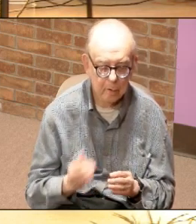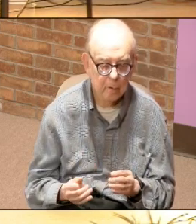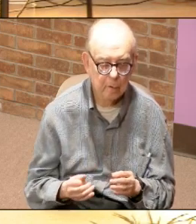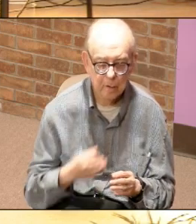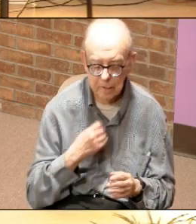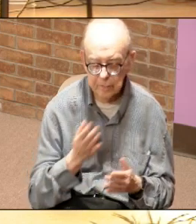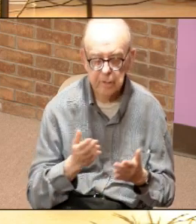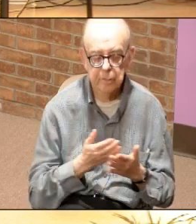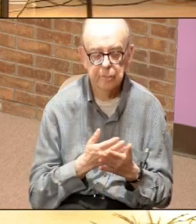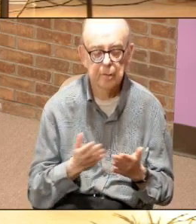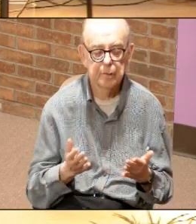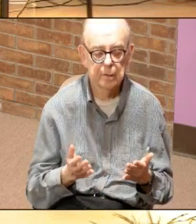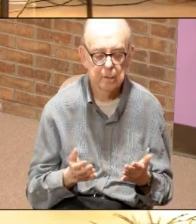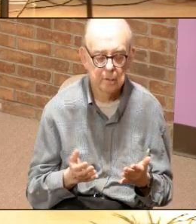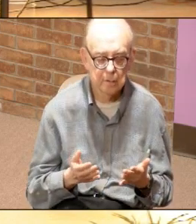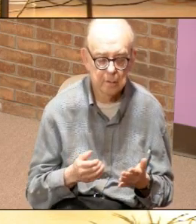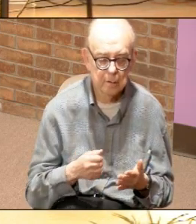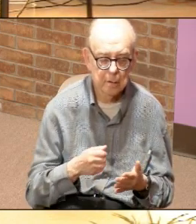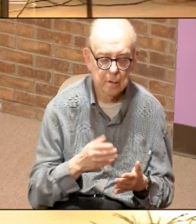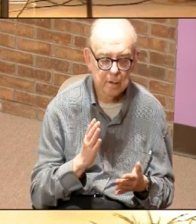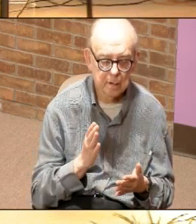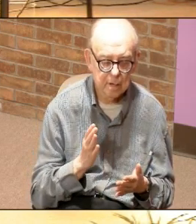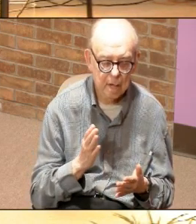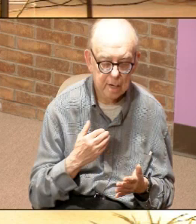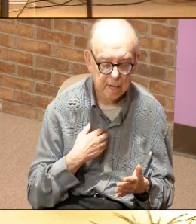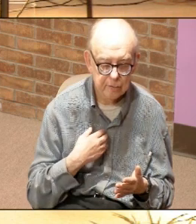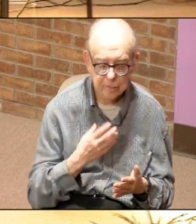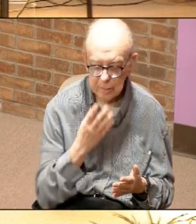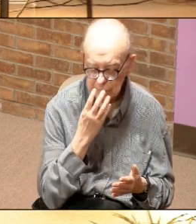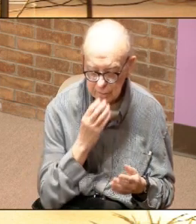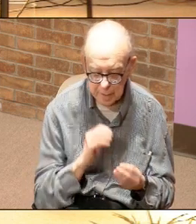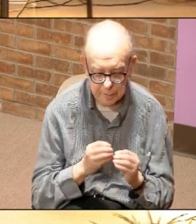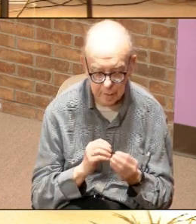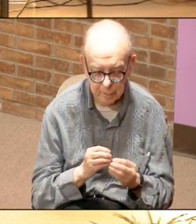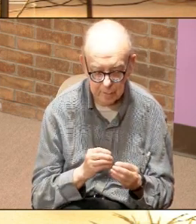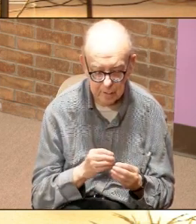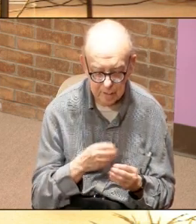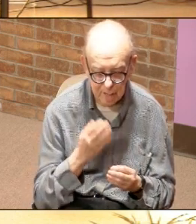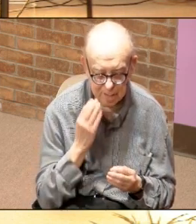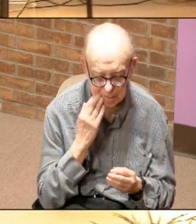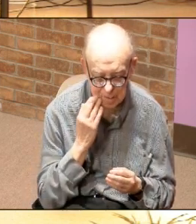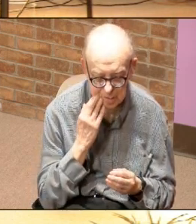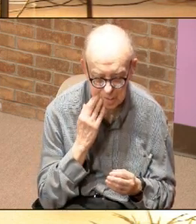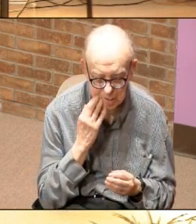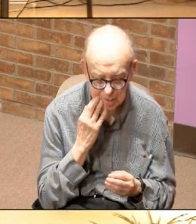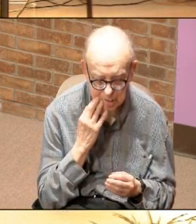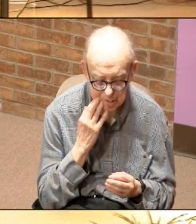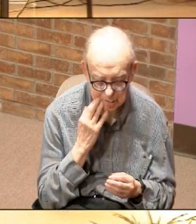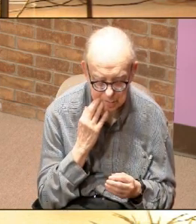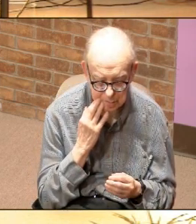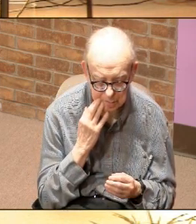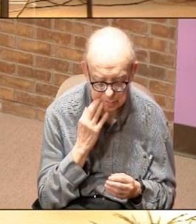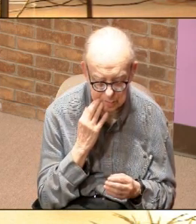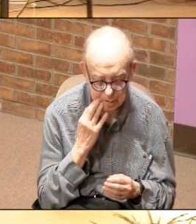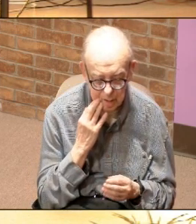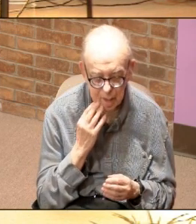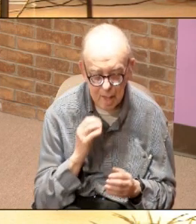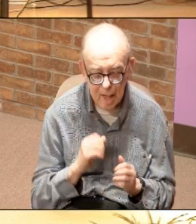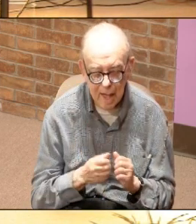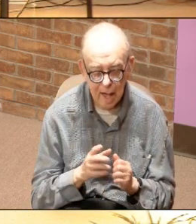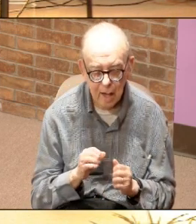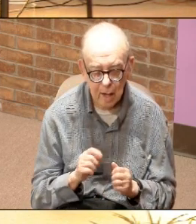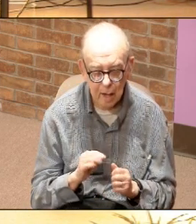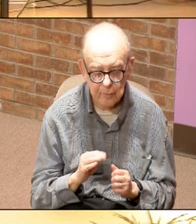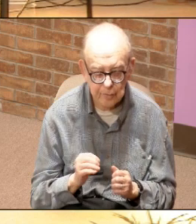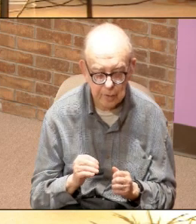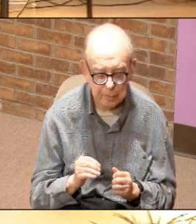Because let me tell you something, He's got your sleep number. He knows the firmness of the mattress,